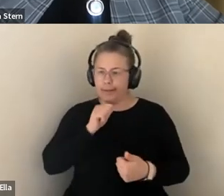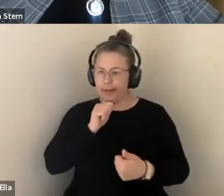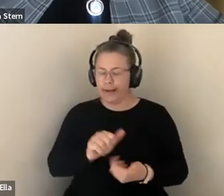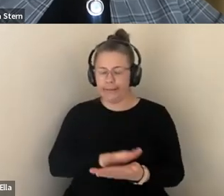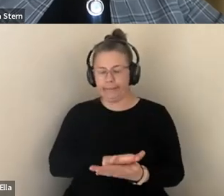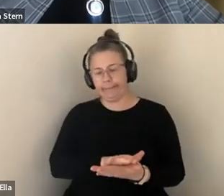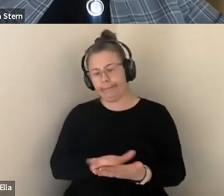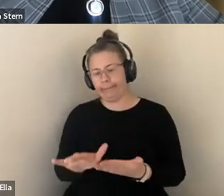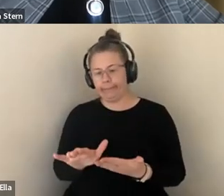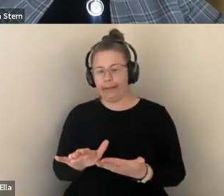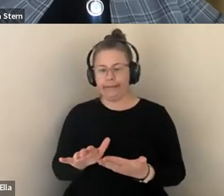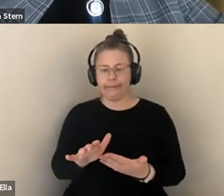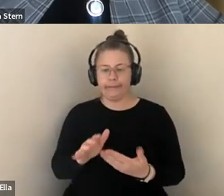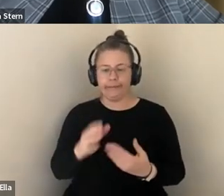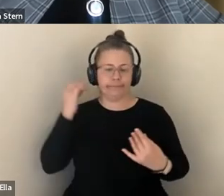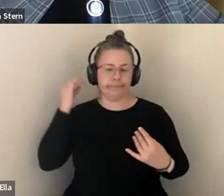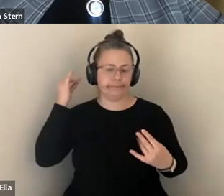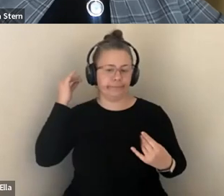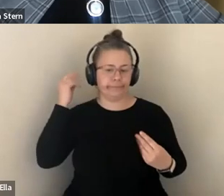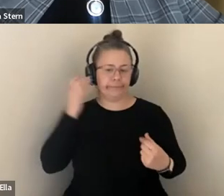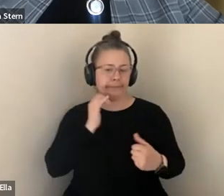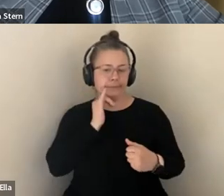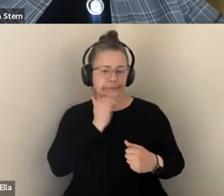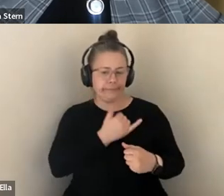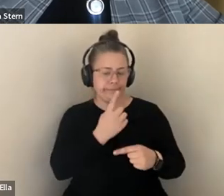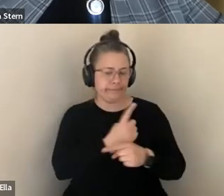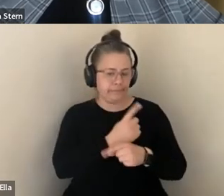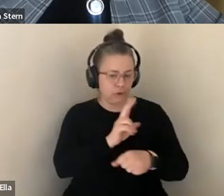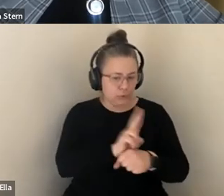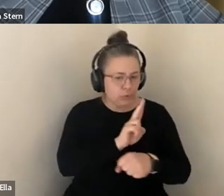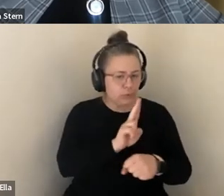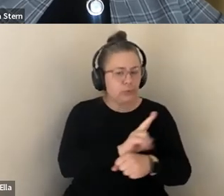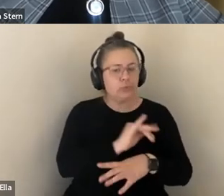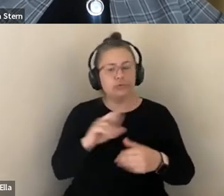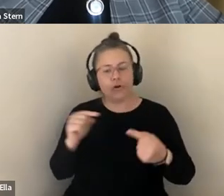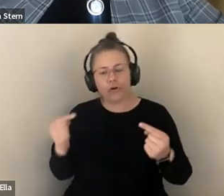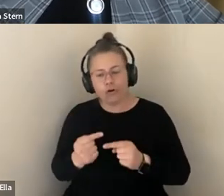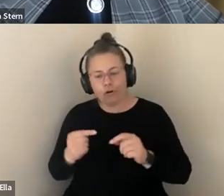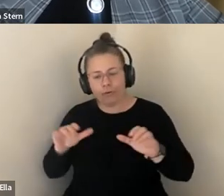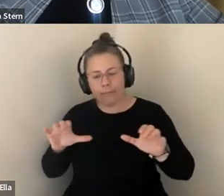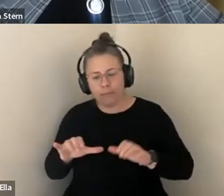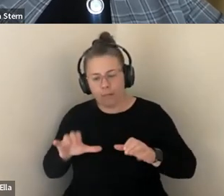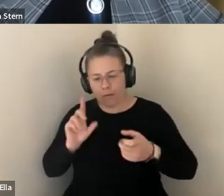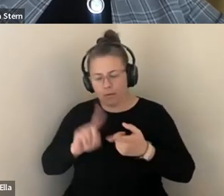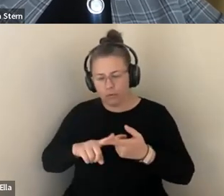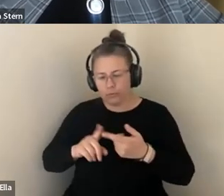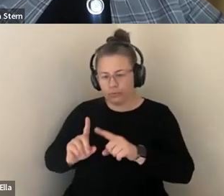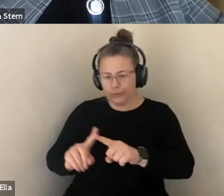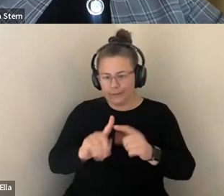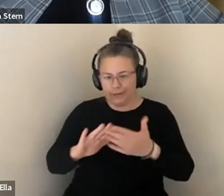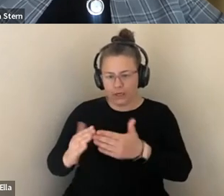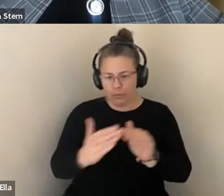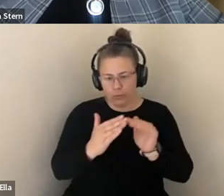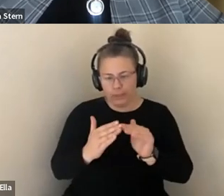and the harm done to a range of different communities. Although it wasn't primarily a genetics study, you know, we know